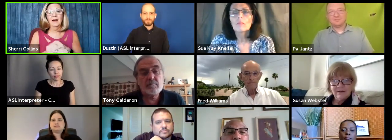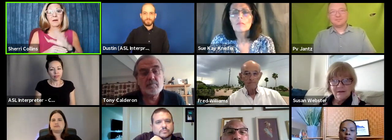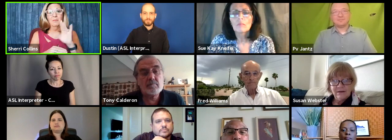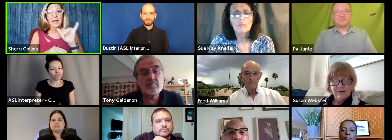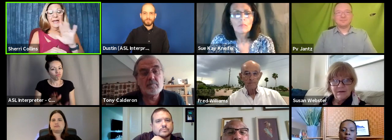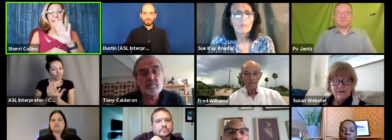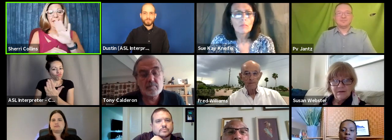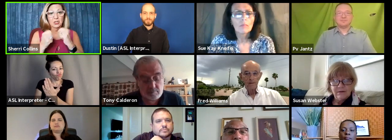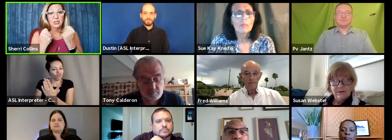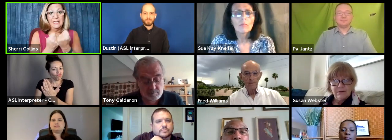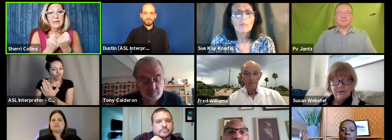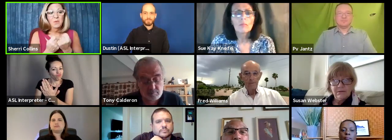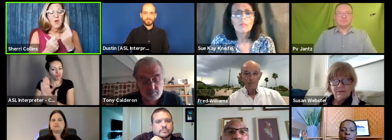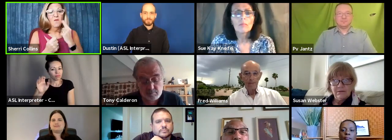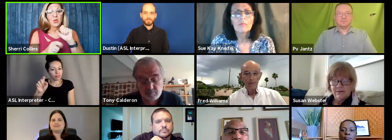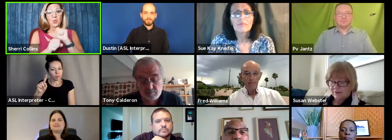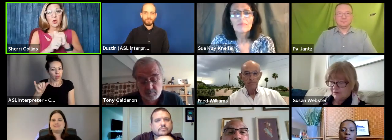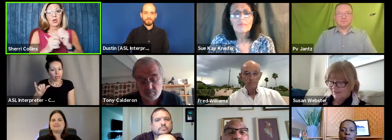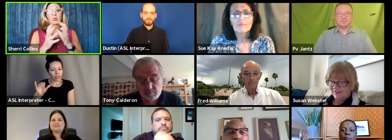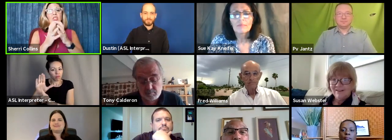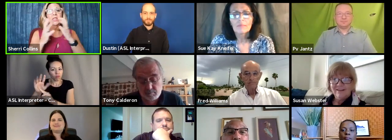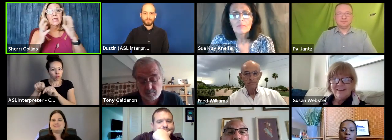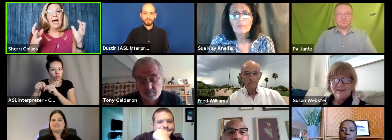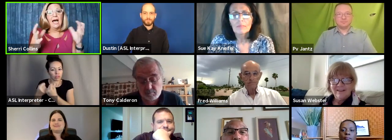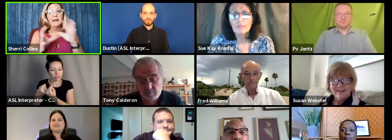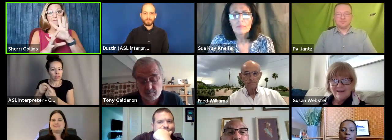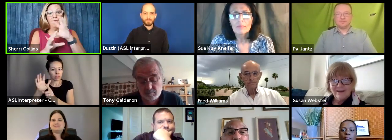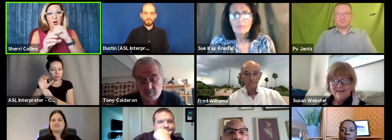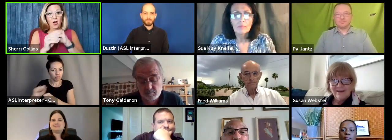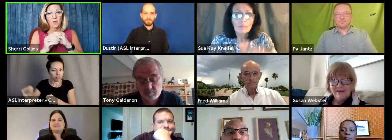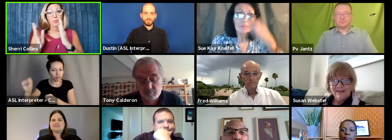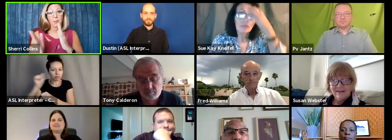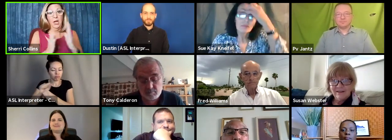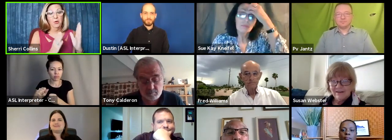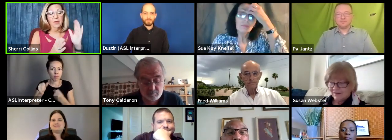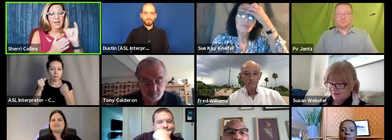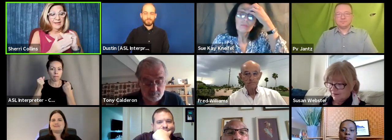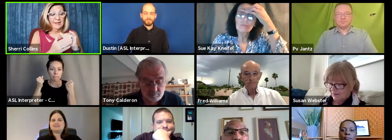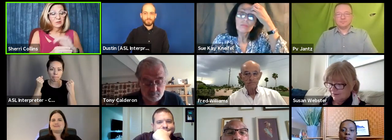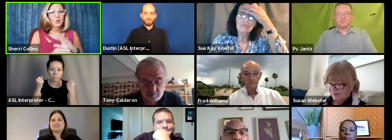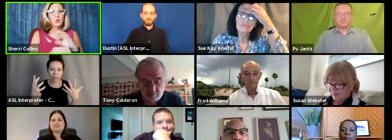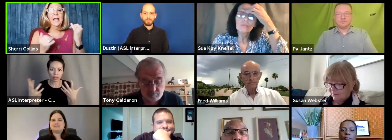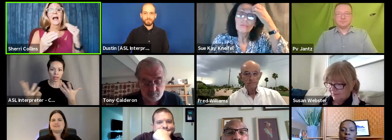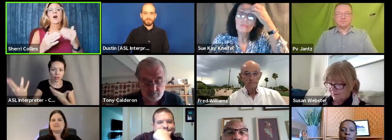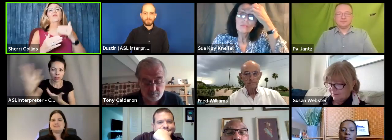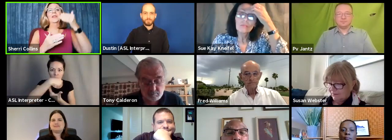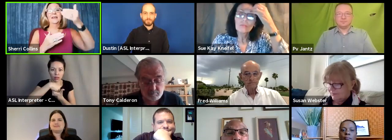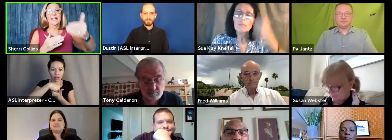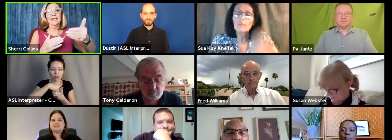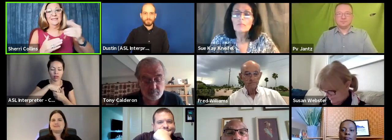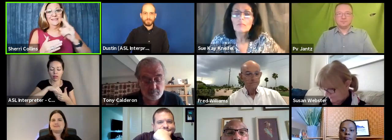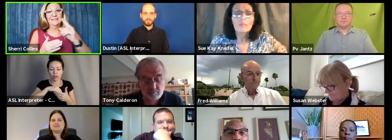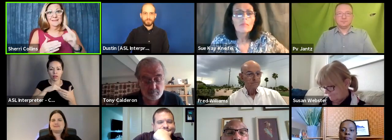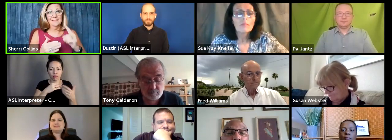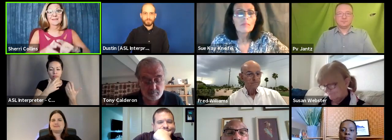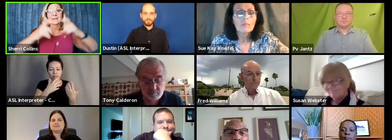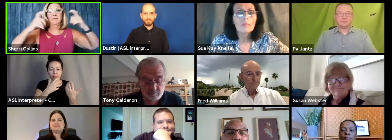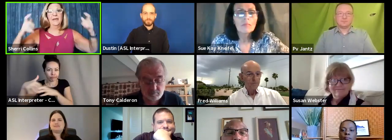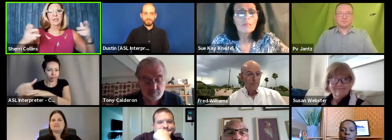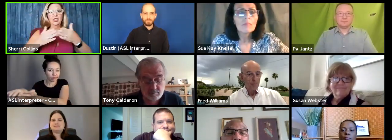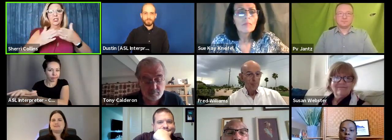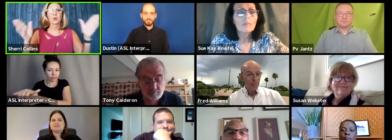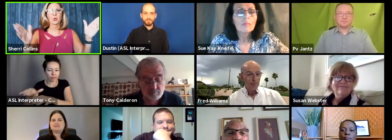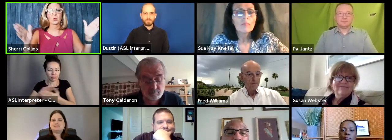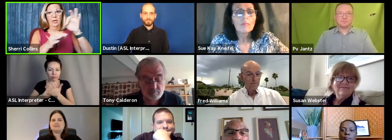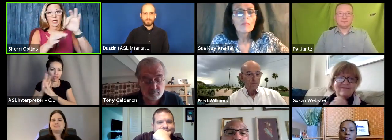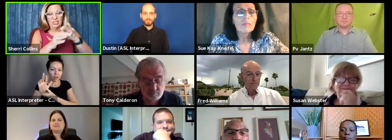commend Betty and her team for the work. There was a lot involved in preparing that. So now the next is the